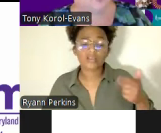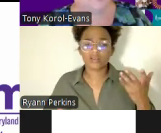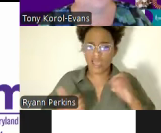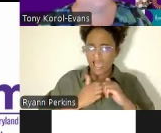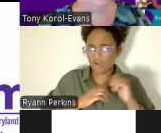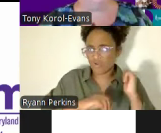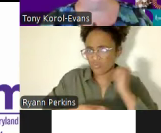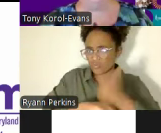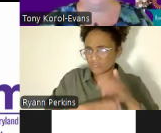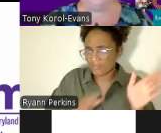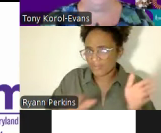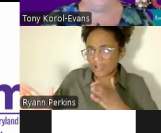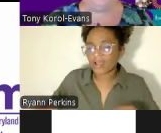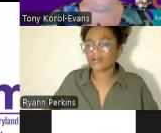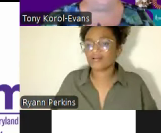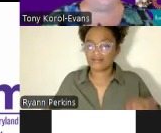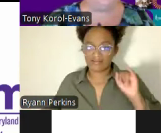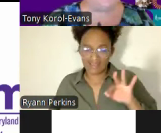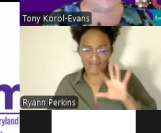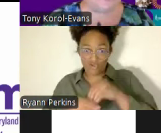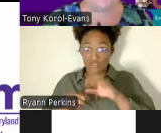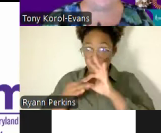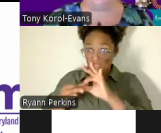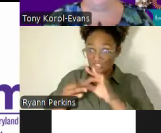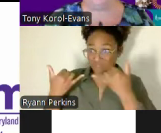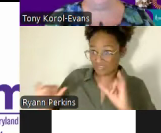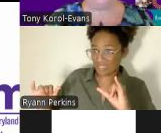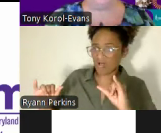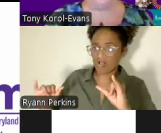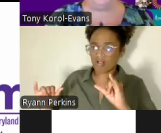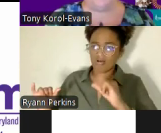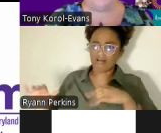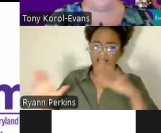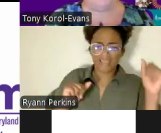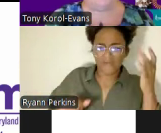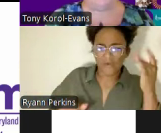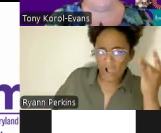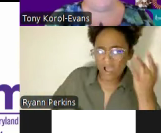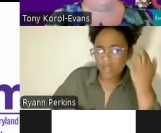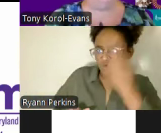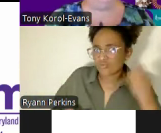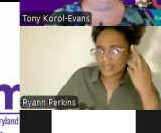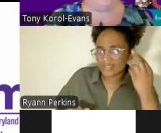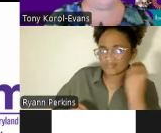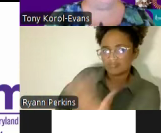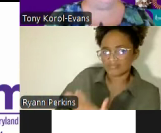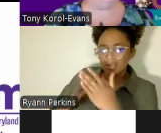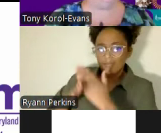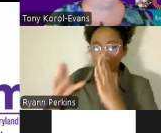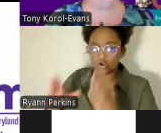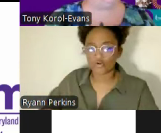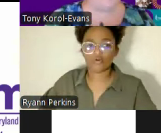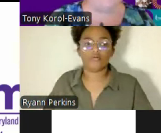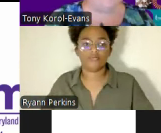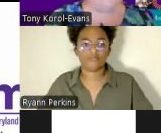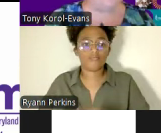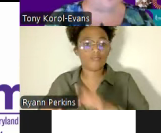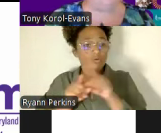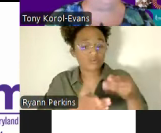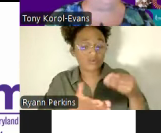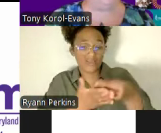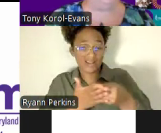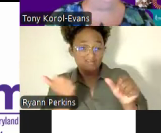they're going? Do they need financial assistance in order to do the things that they want to do, whether it is having